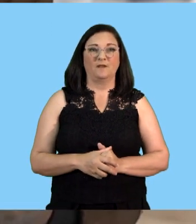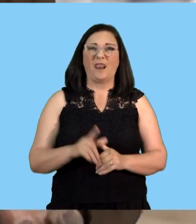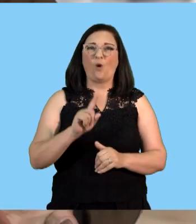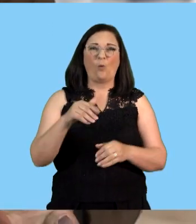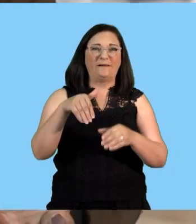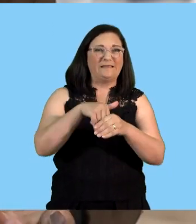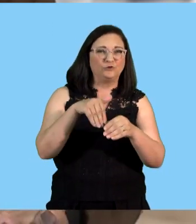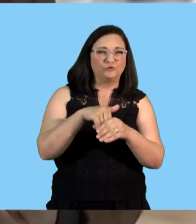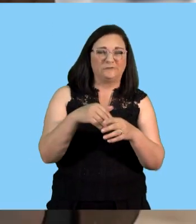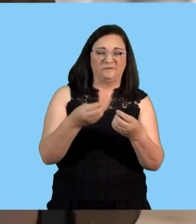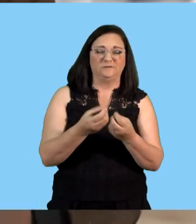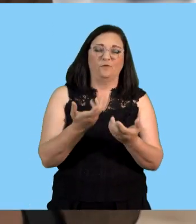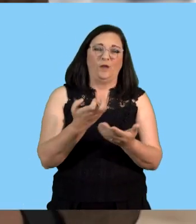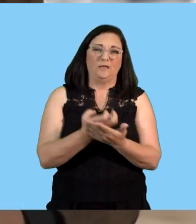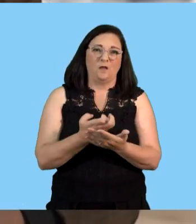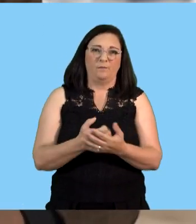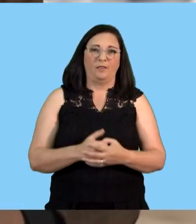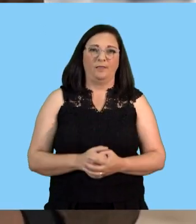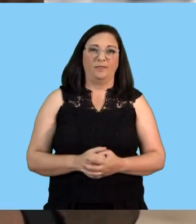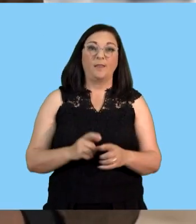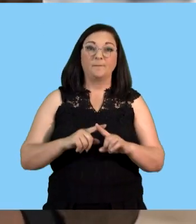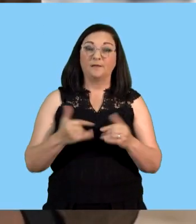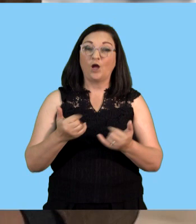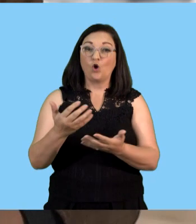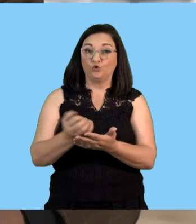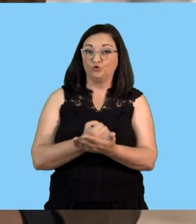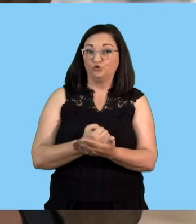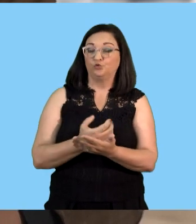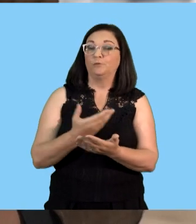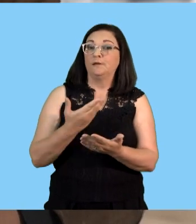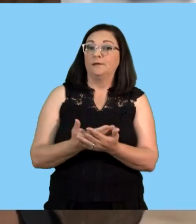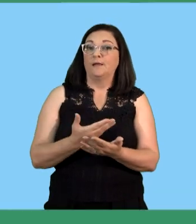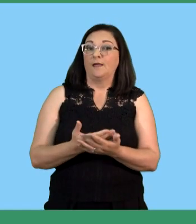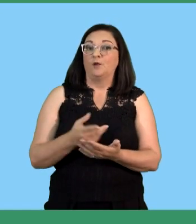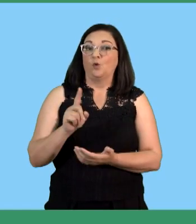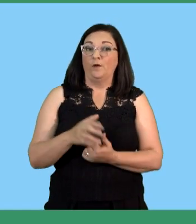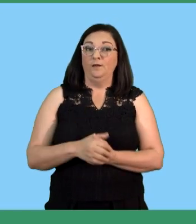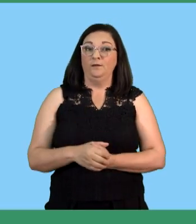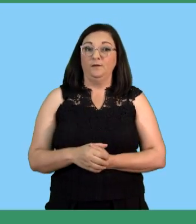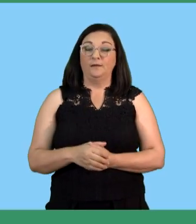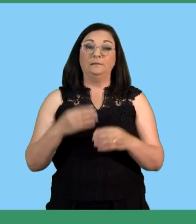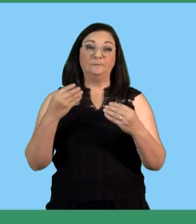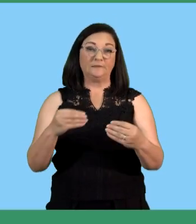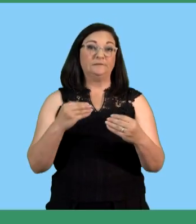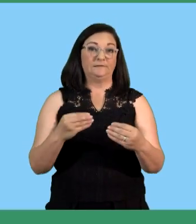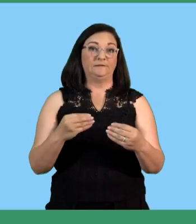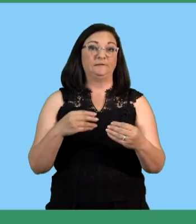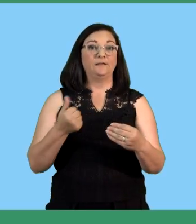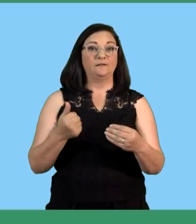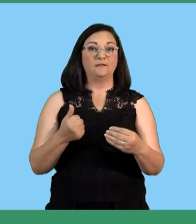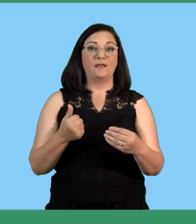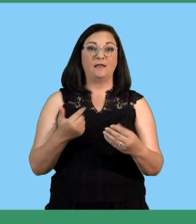our ingredients, maybe in this example. Right, consumers can take advantage of a business and